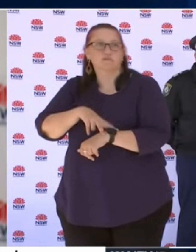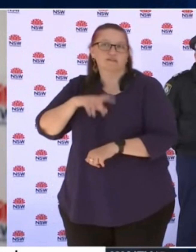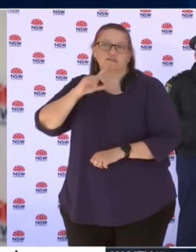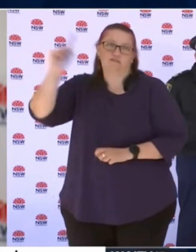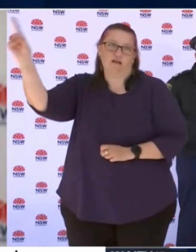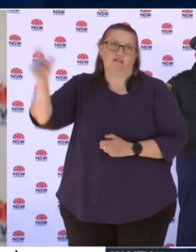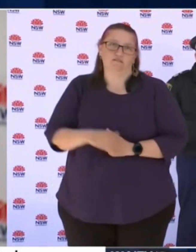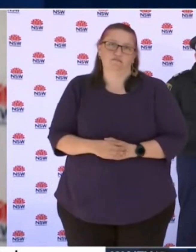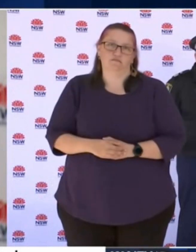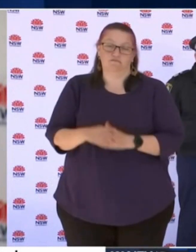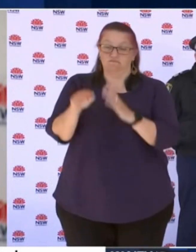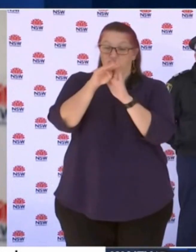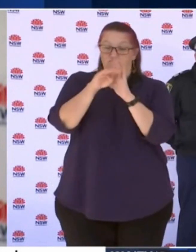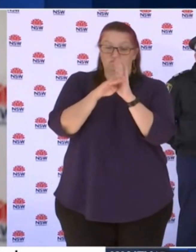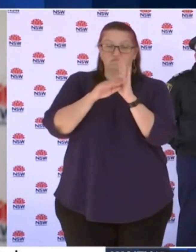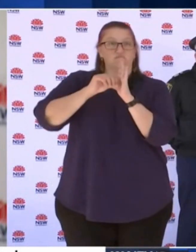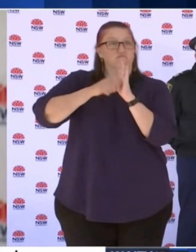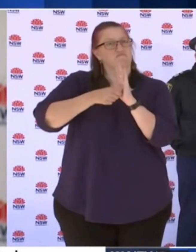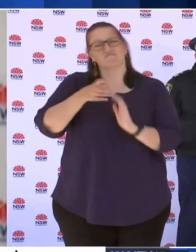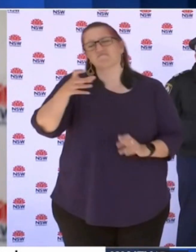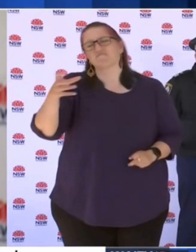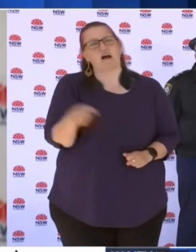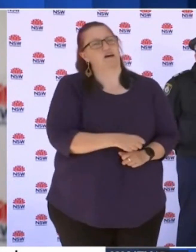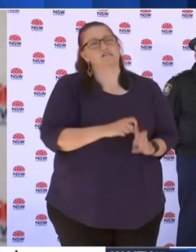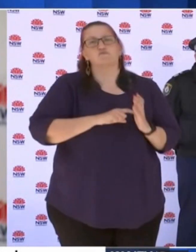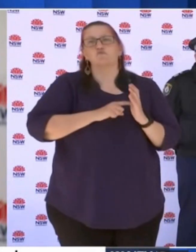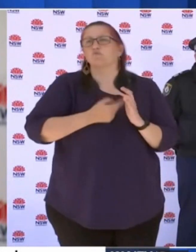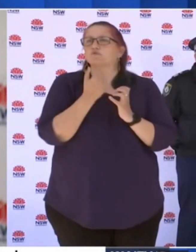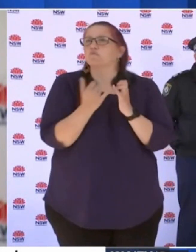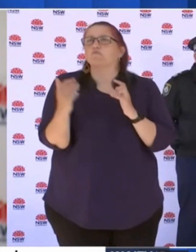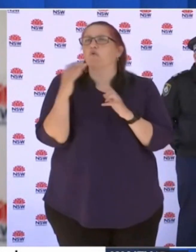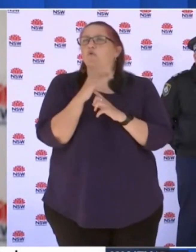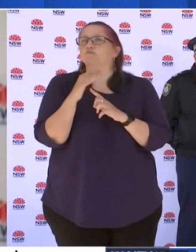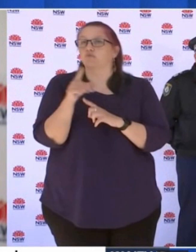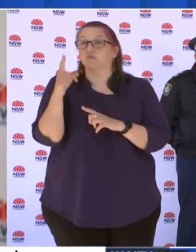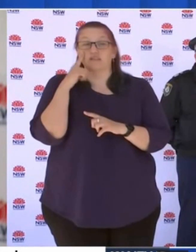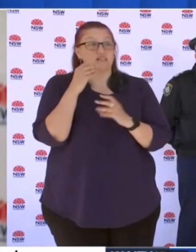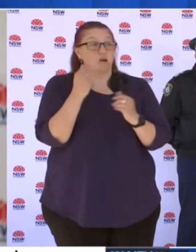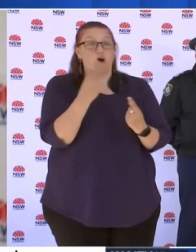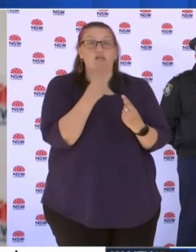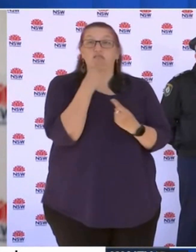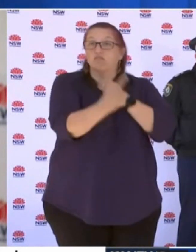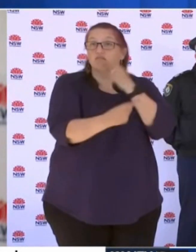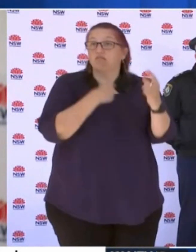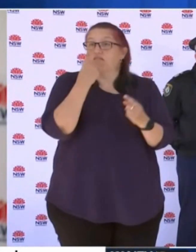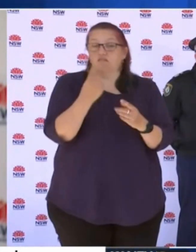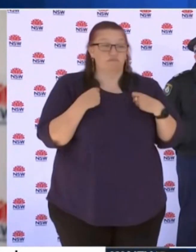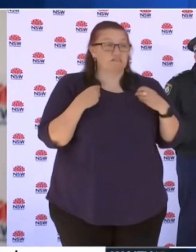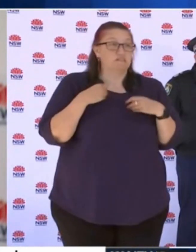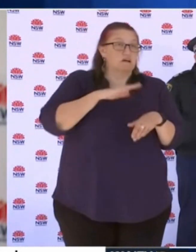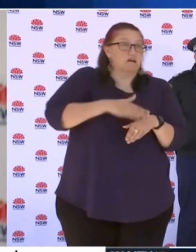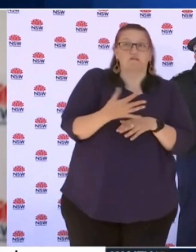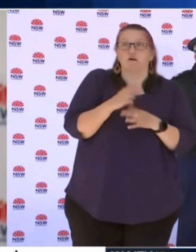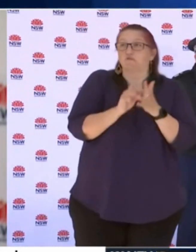because compliance is so important during this time. If you see somebody not doing the right thing or a business not doing the right thing, you can